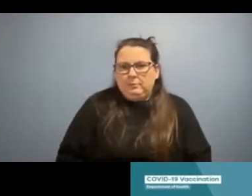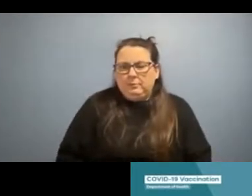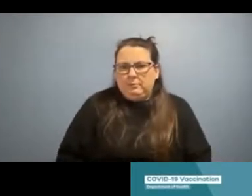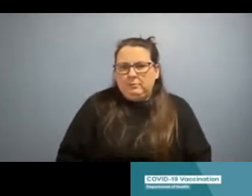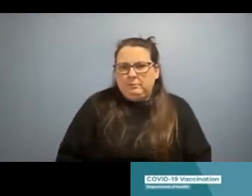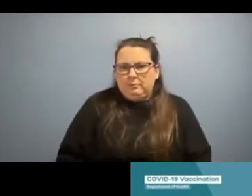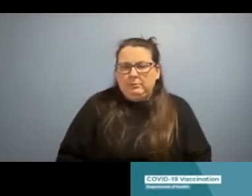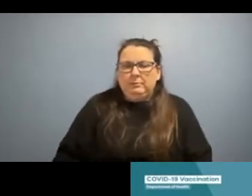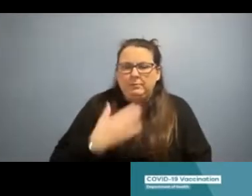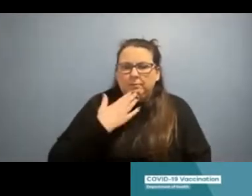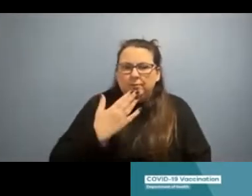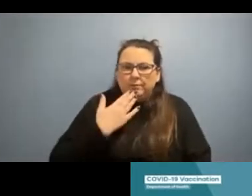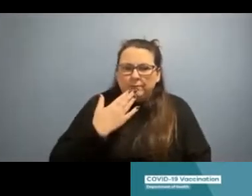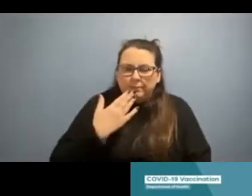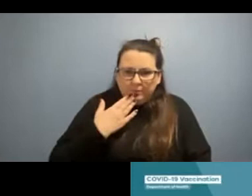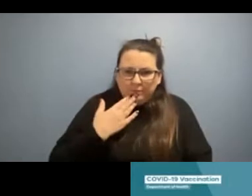Thank you, Mia. Thank you, Mohammed.